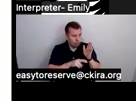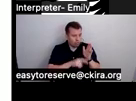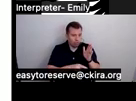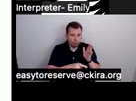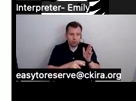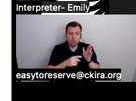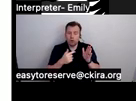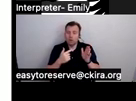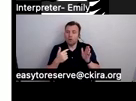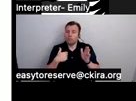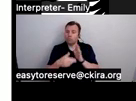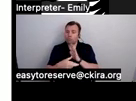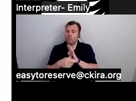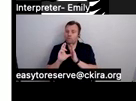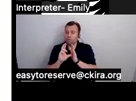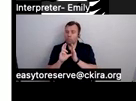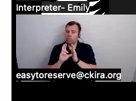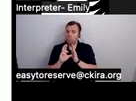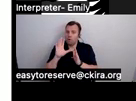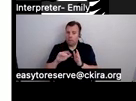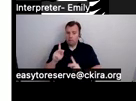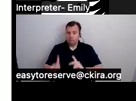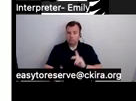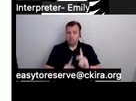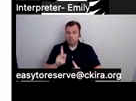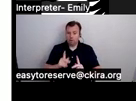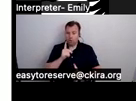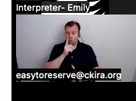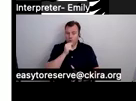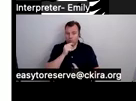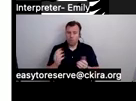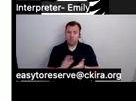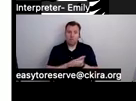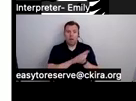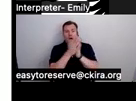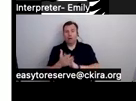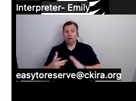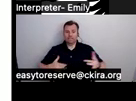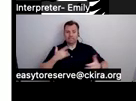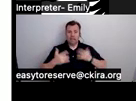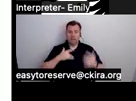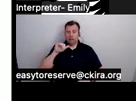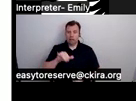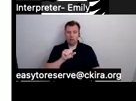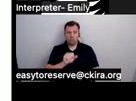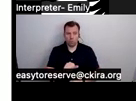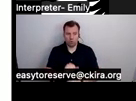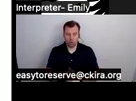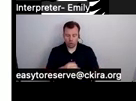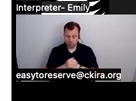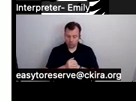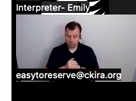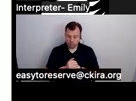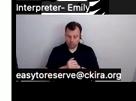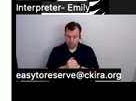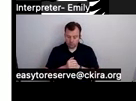gets reviewed by the people who are going to get most excited about our work. So I want to go over that a little bit. I'm going to talk a little